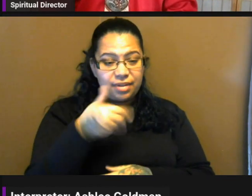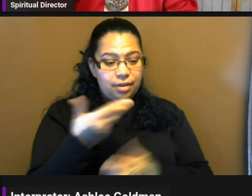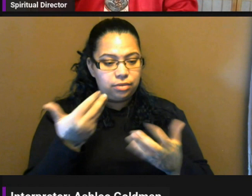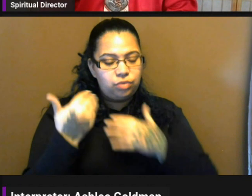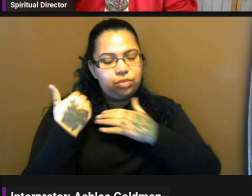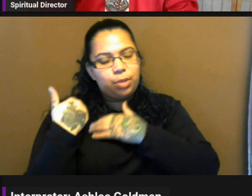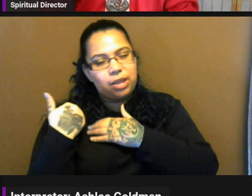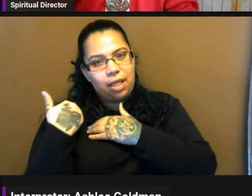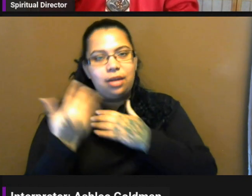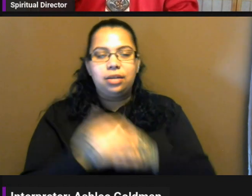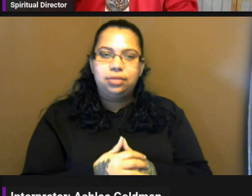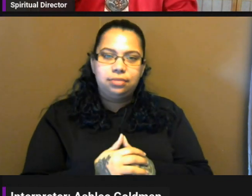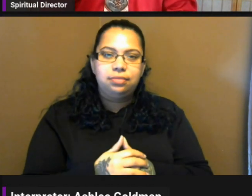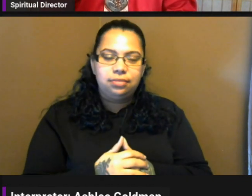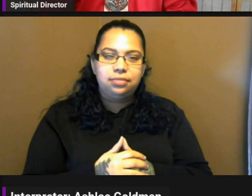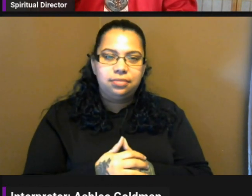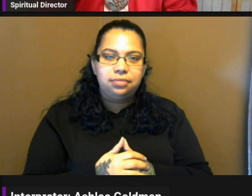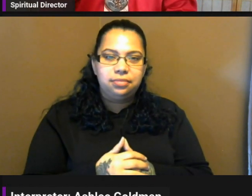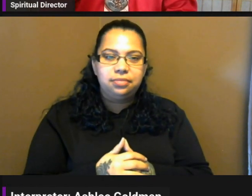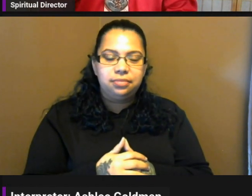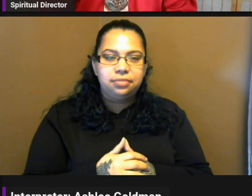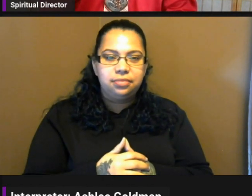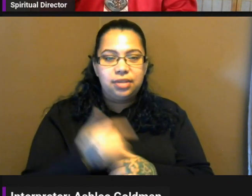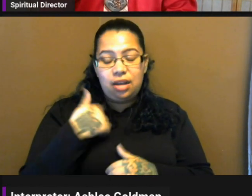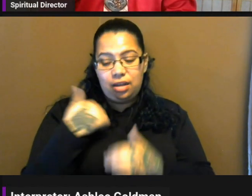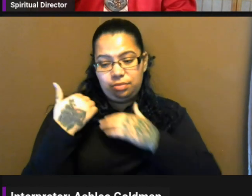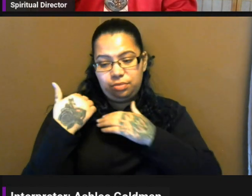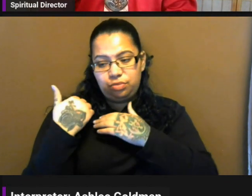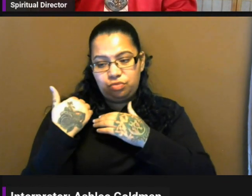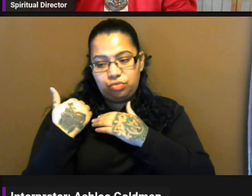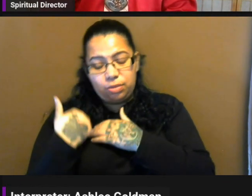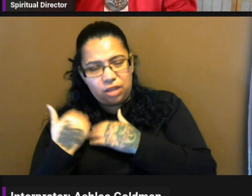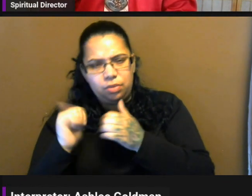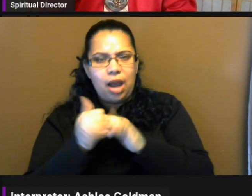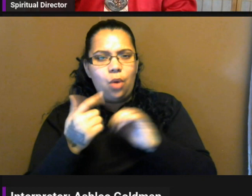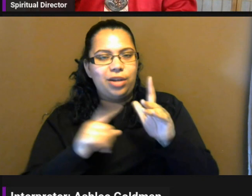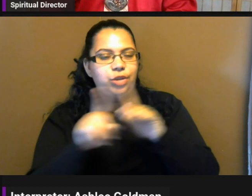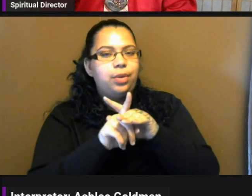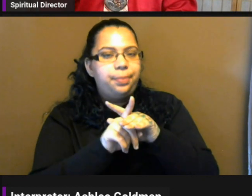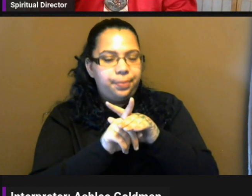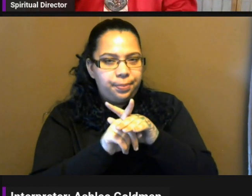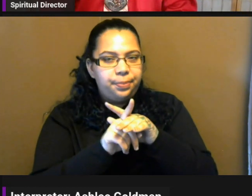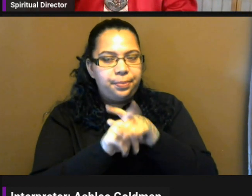responsibility and accountability. I am responsible for how I show up.